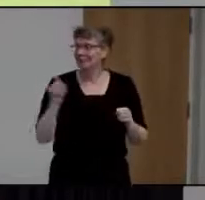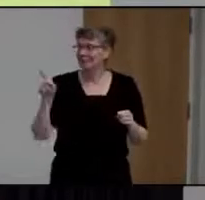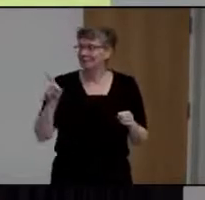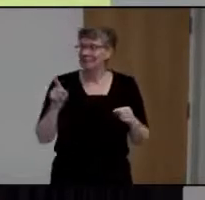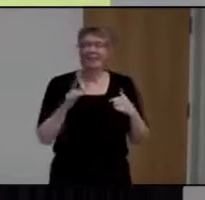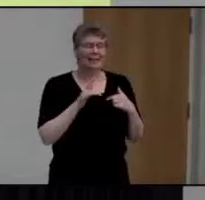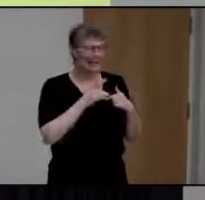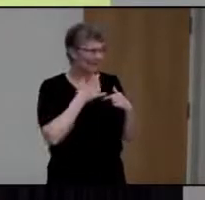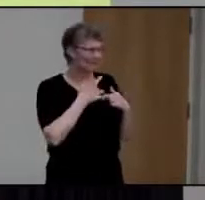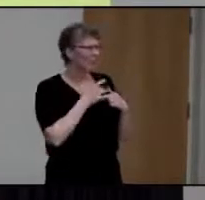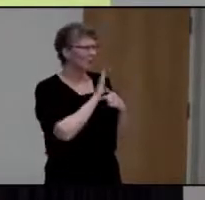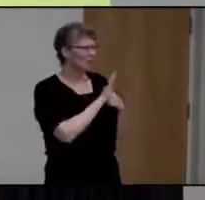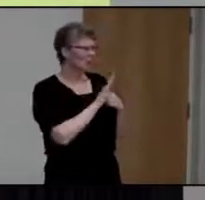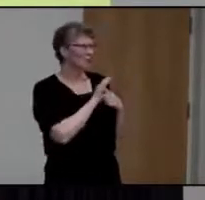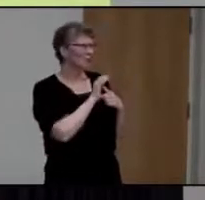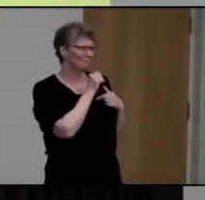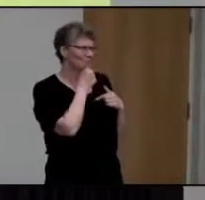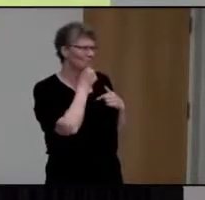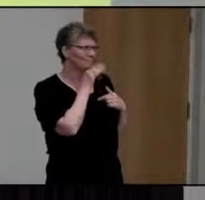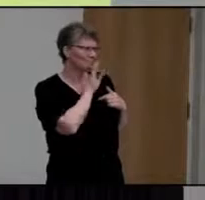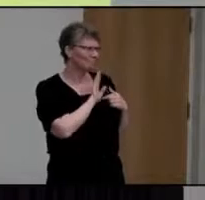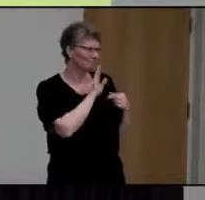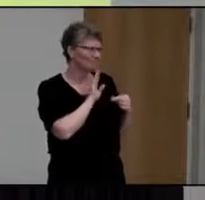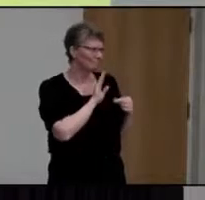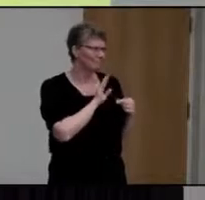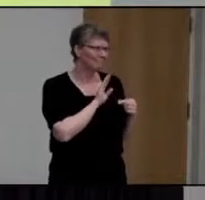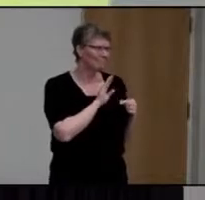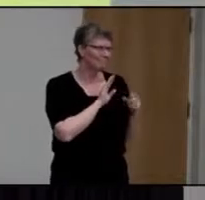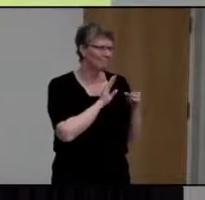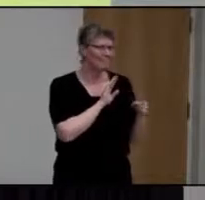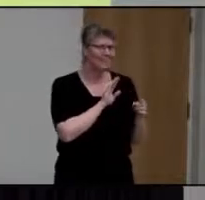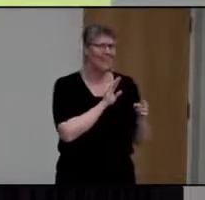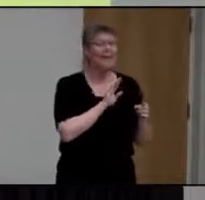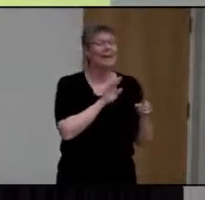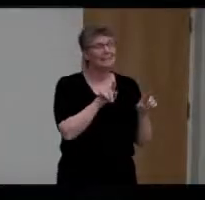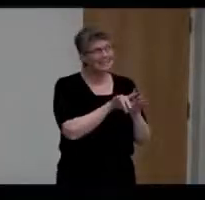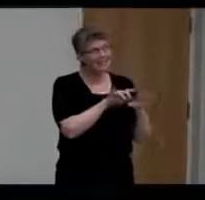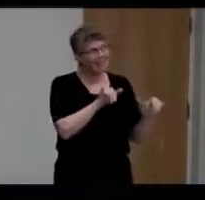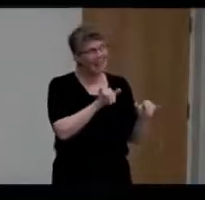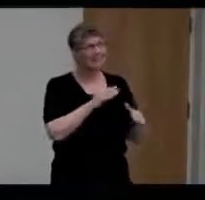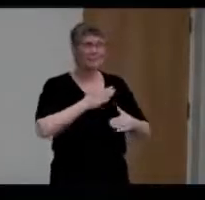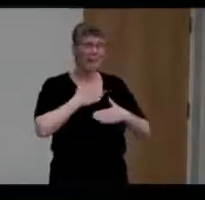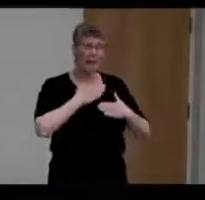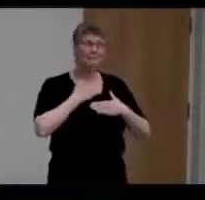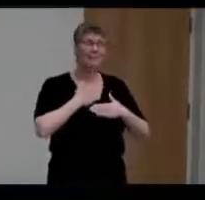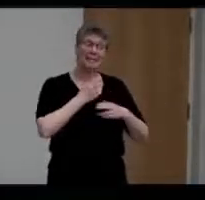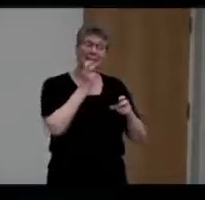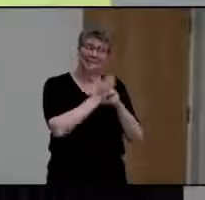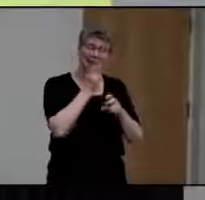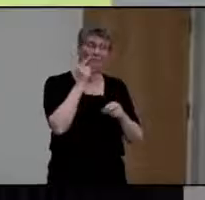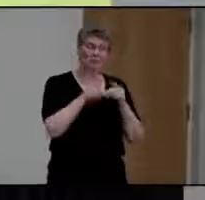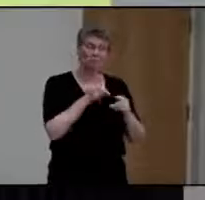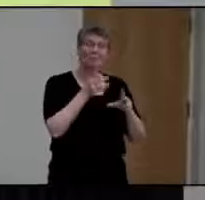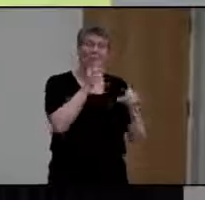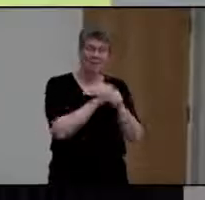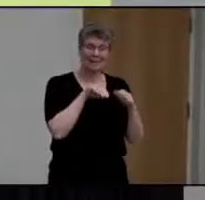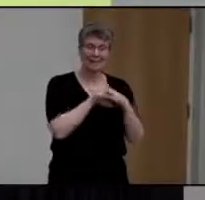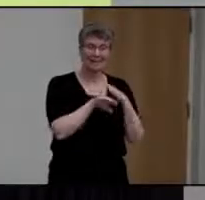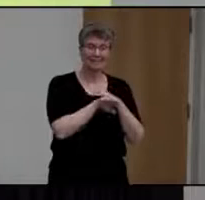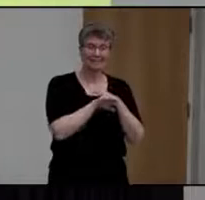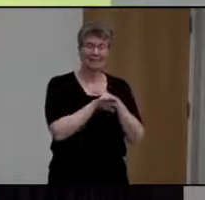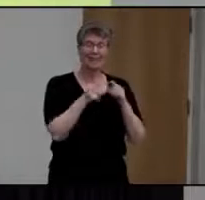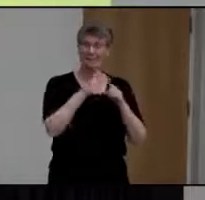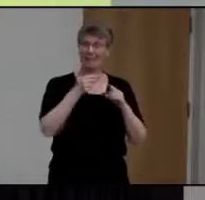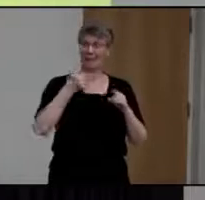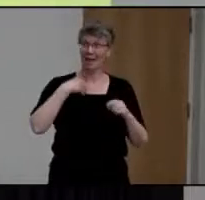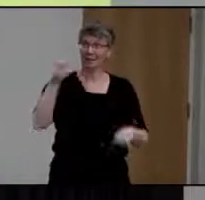at the same time, I'm thrilled that people have such a hard time getting our health data. So, yeah, but I have an appointment as the senior program